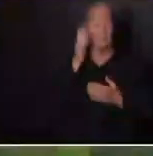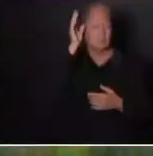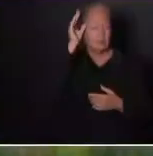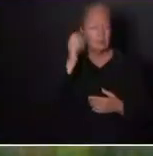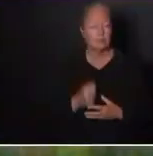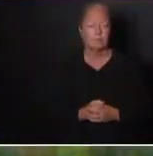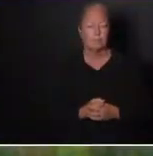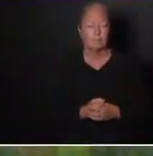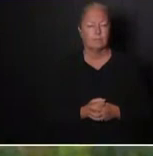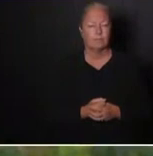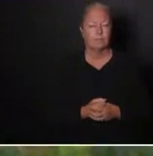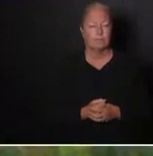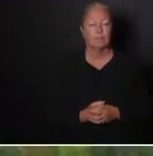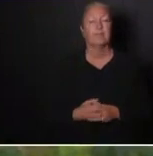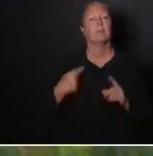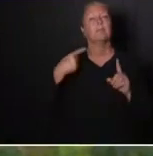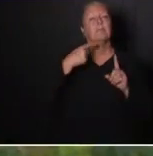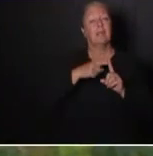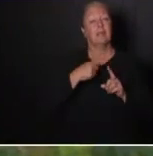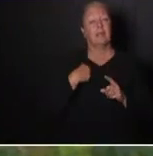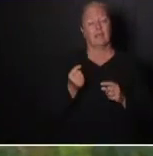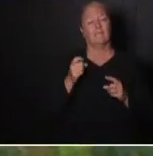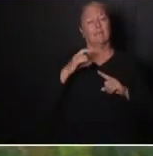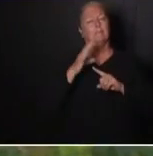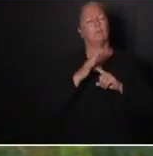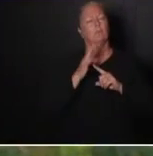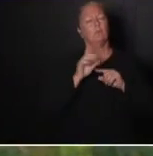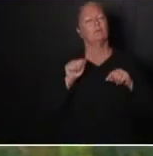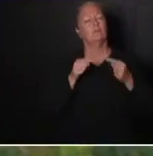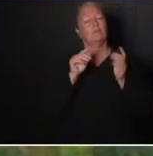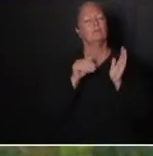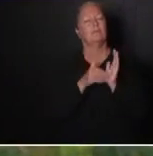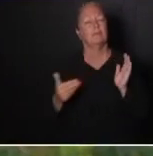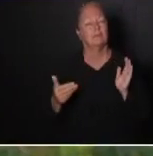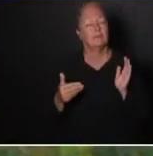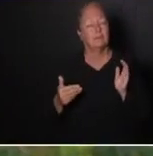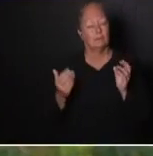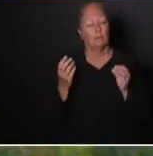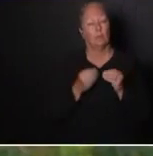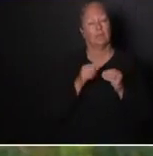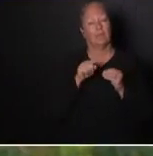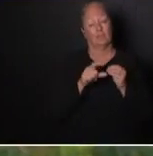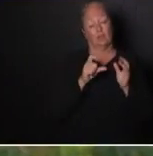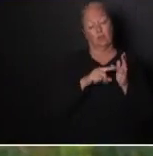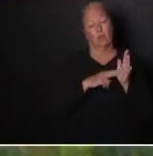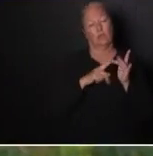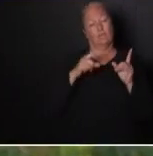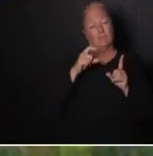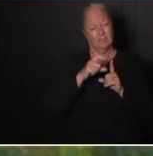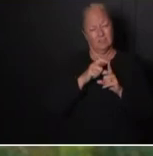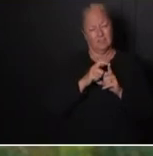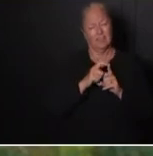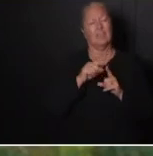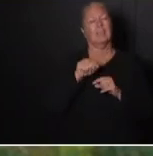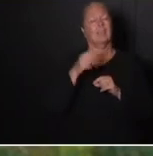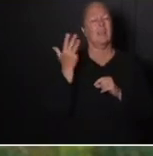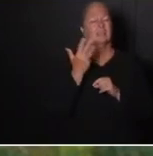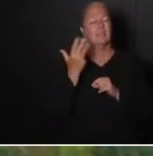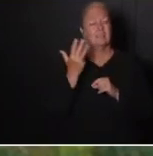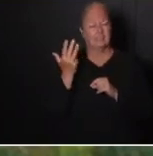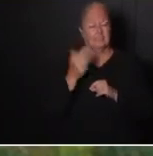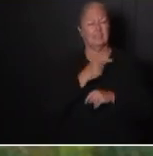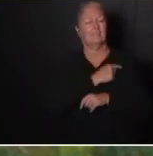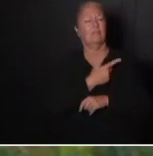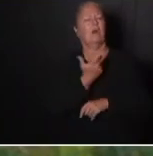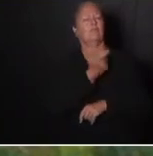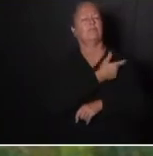Of course, there is no more important challenge right now than the successful rollout of the COVID-19 vaccine. But Scott Morrison